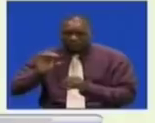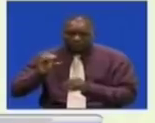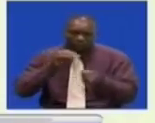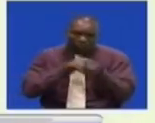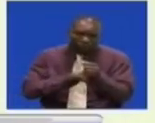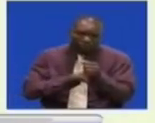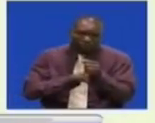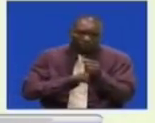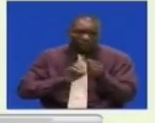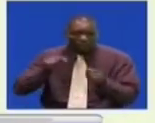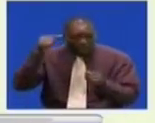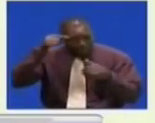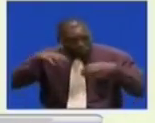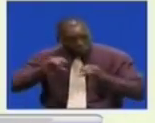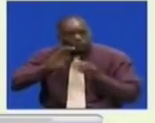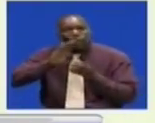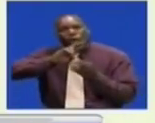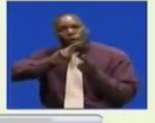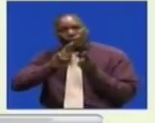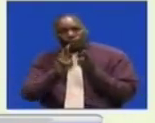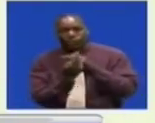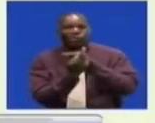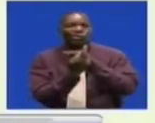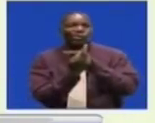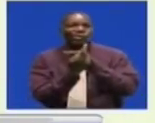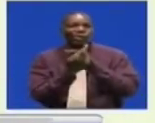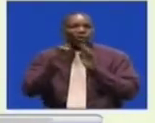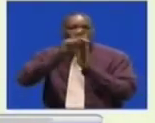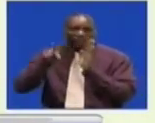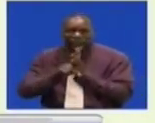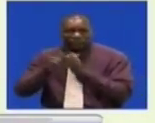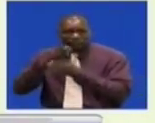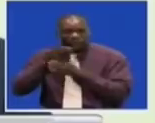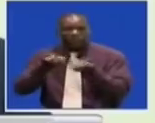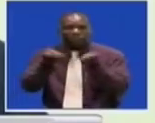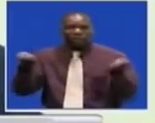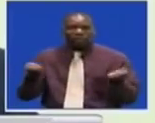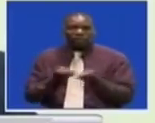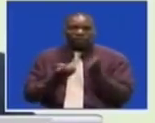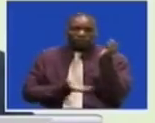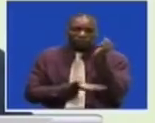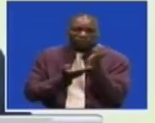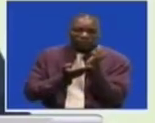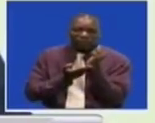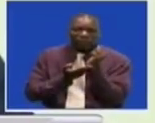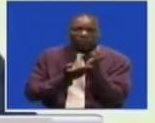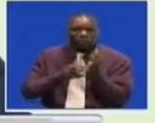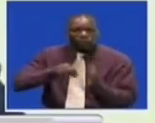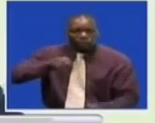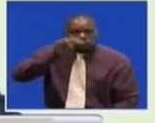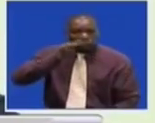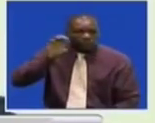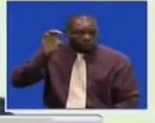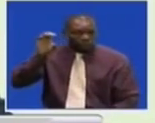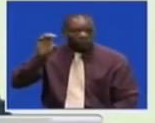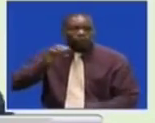will continue to play its role of improving the policy and business environment. The Northwestern Province is blessed with fertile soils.